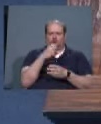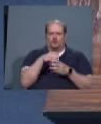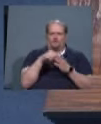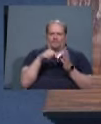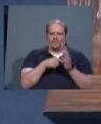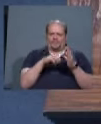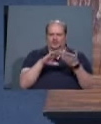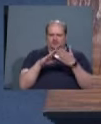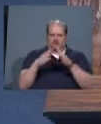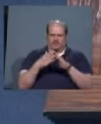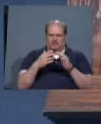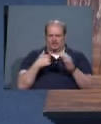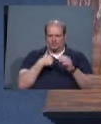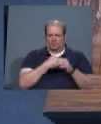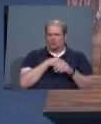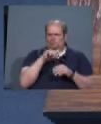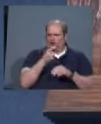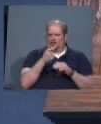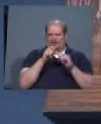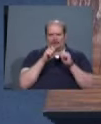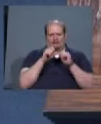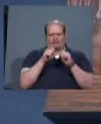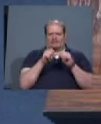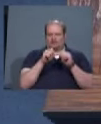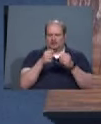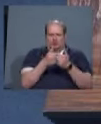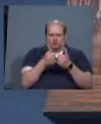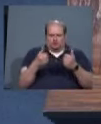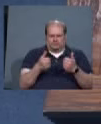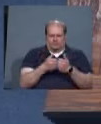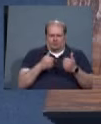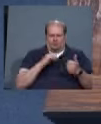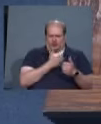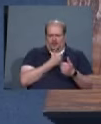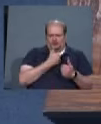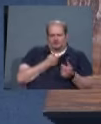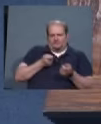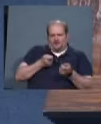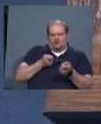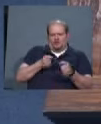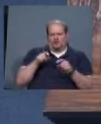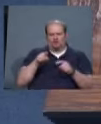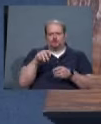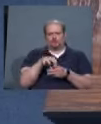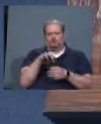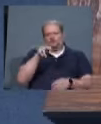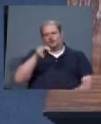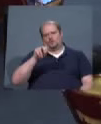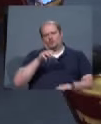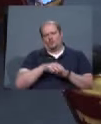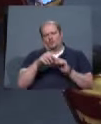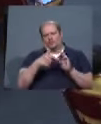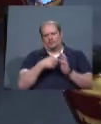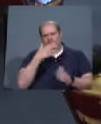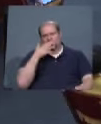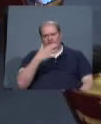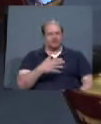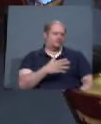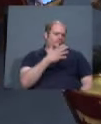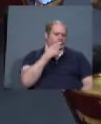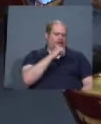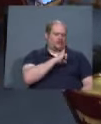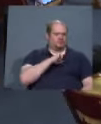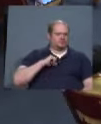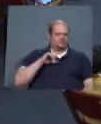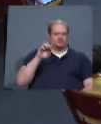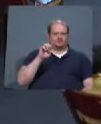city, we can't keep pulling ourselves apart. And I urge you to vote no on this. Thank you. Thank you, Senator